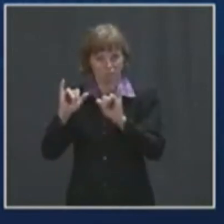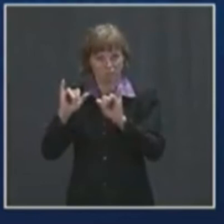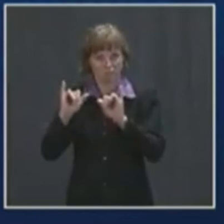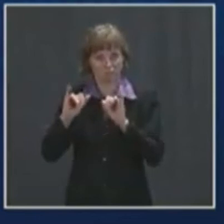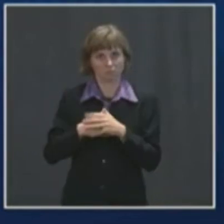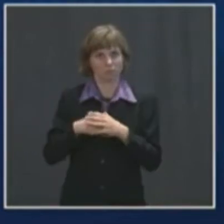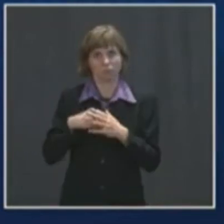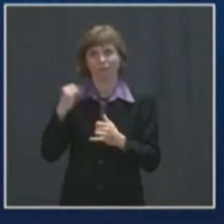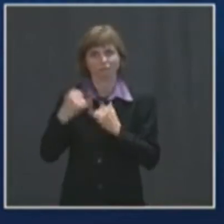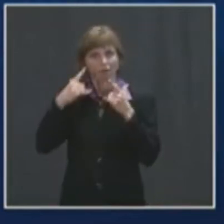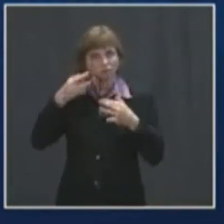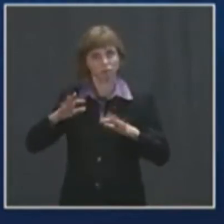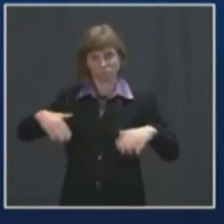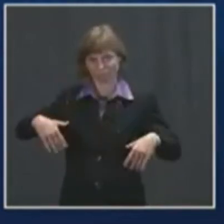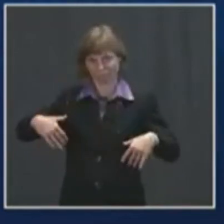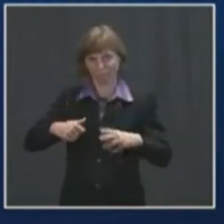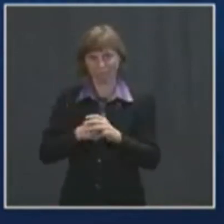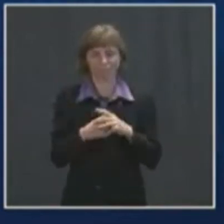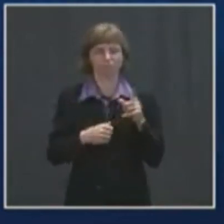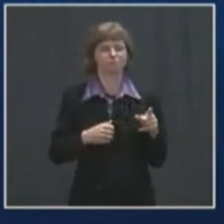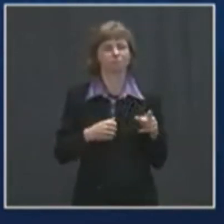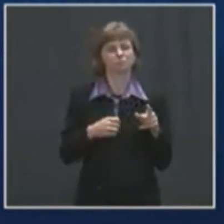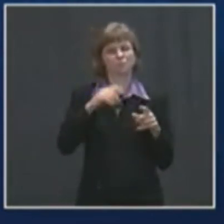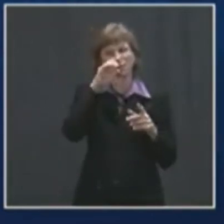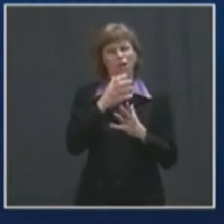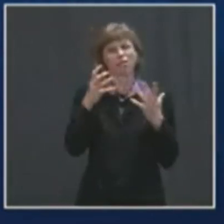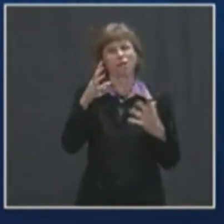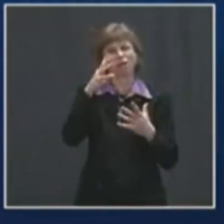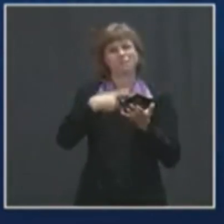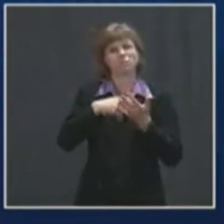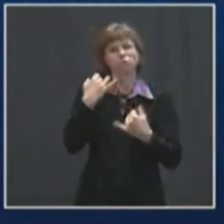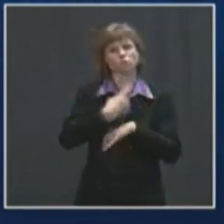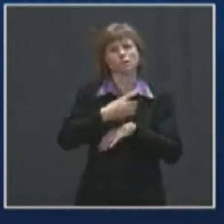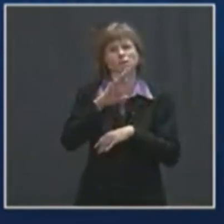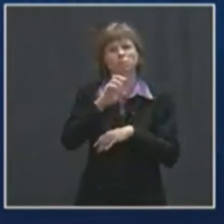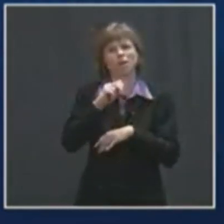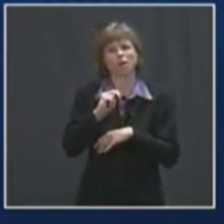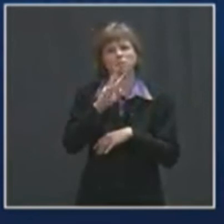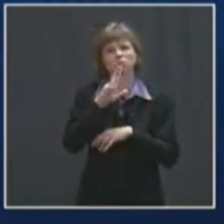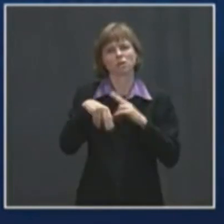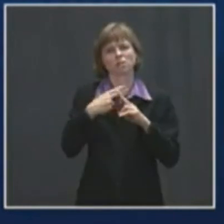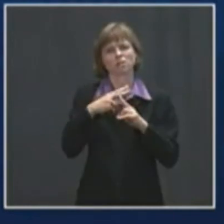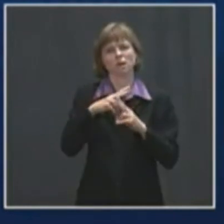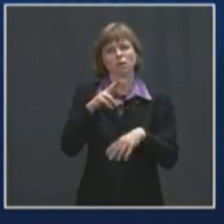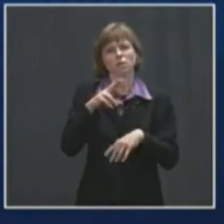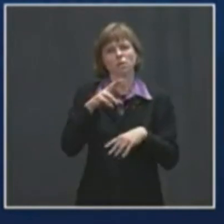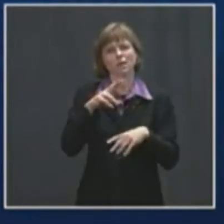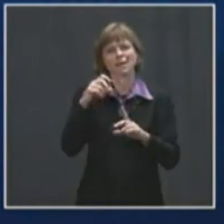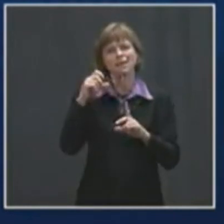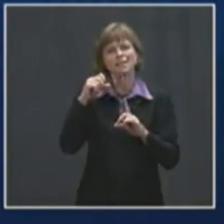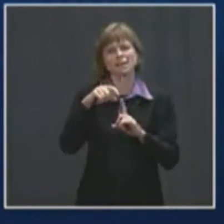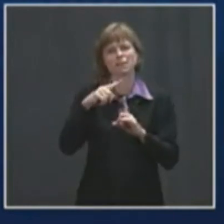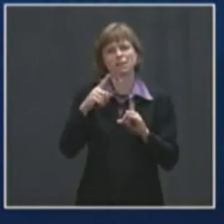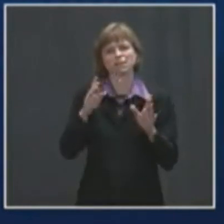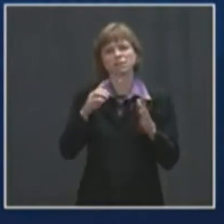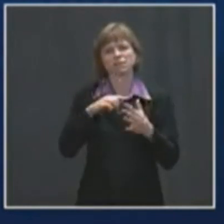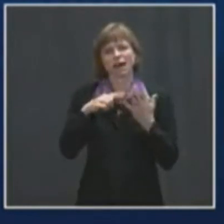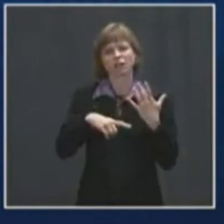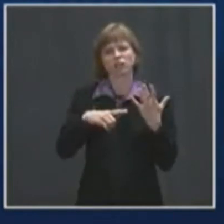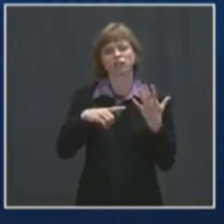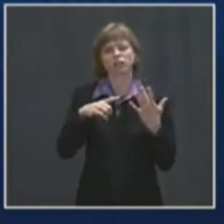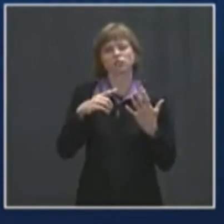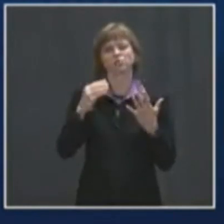discussion today. President Biden talked about the 2009 stimulus package and lessons that he and other people learned from it. What are